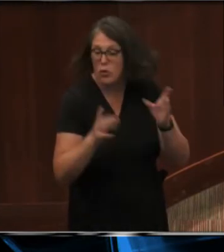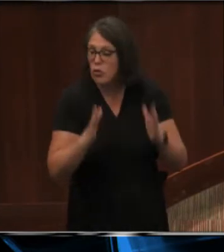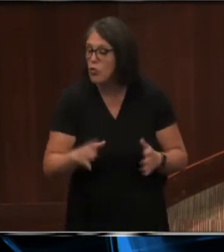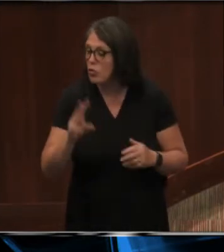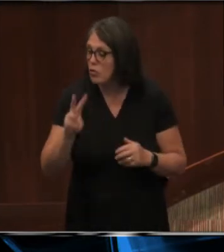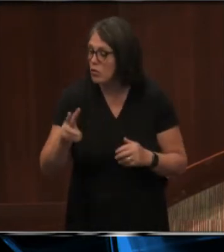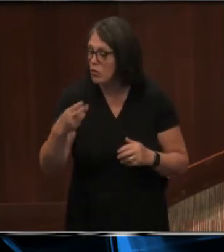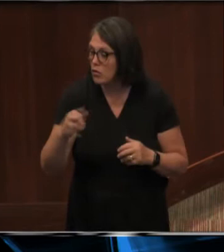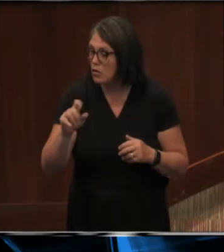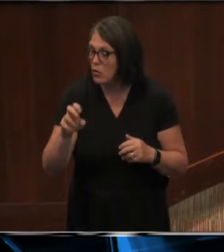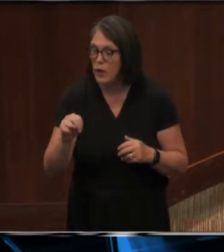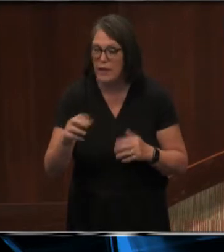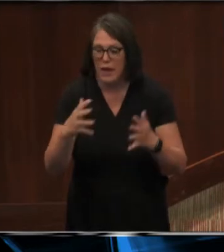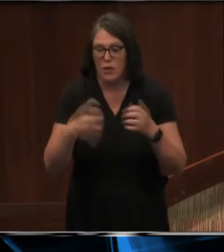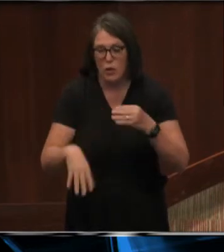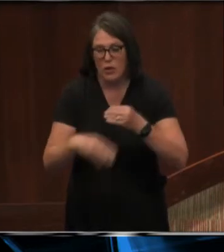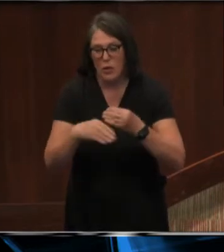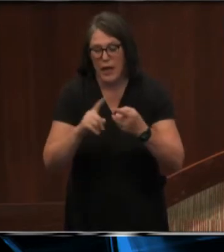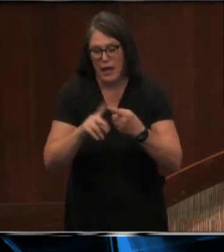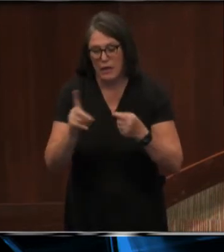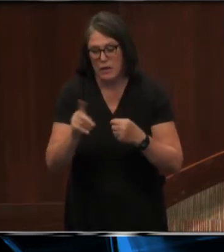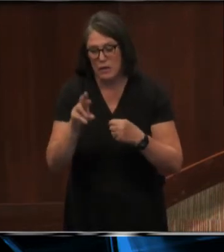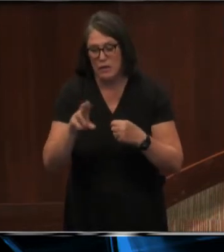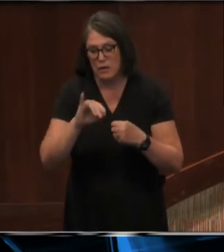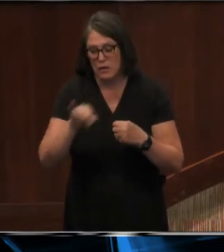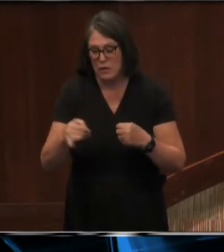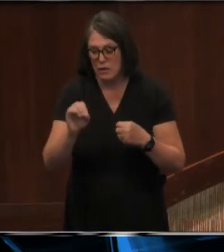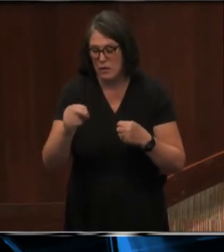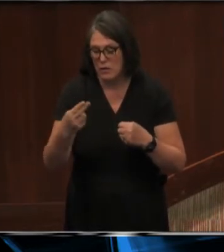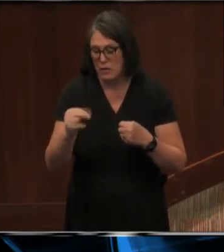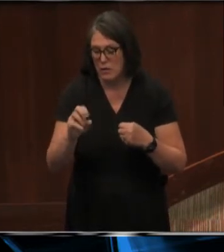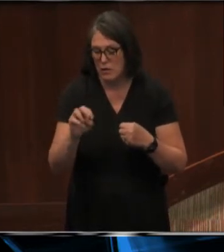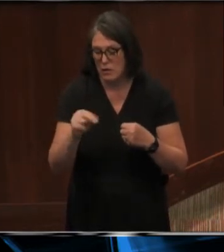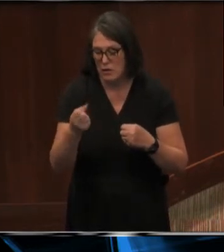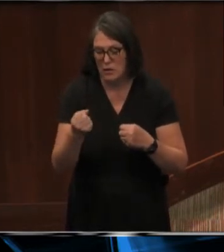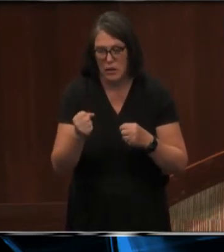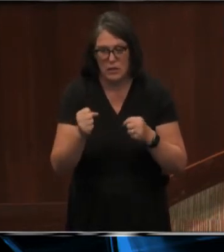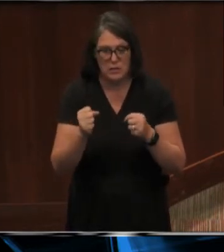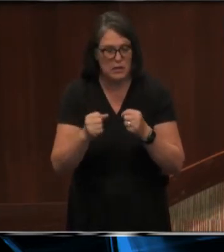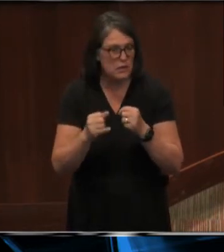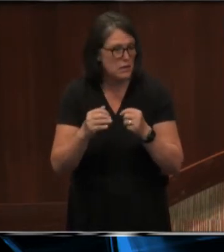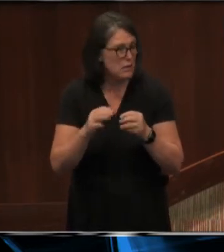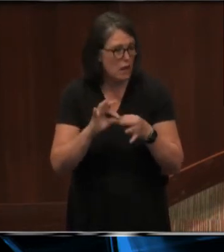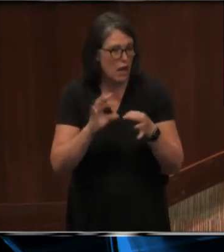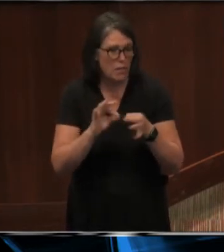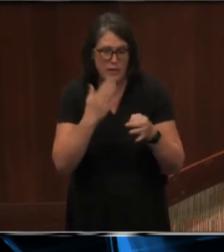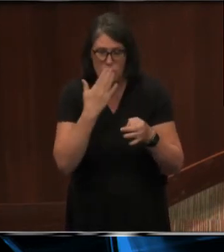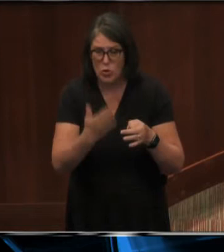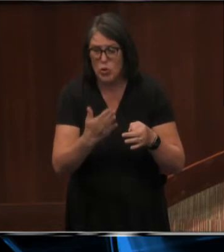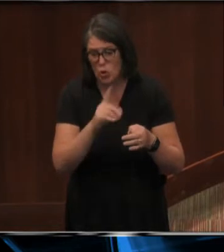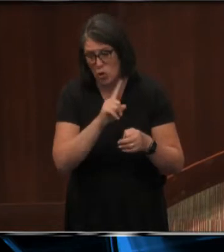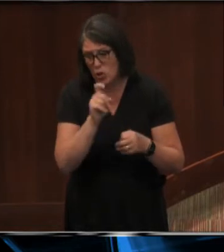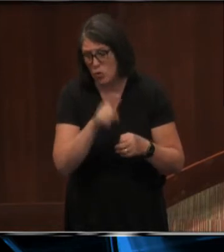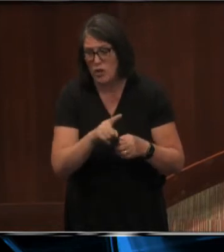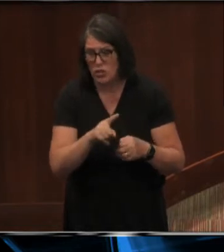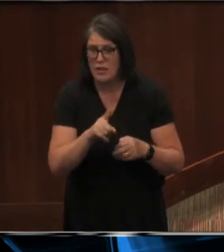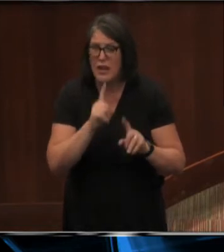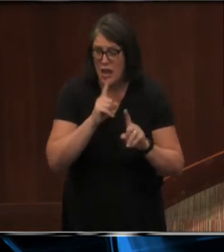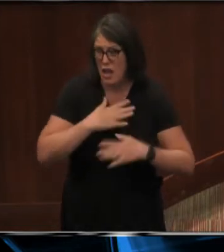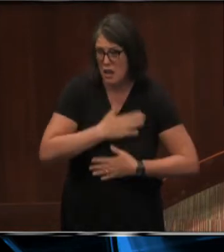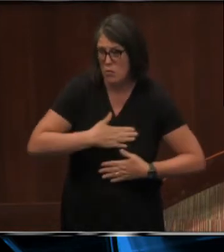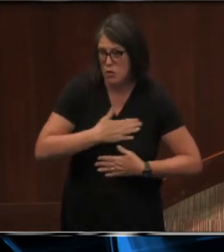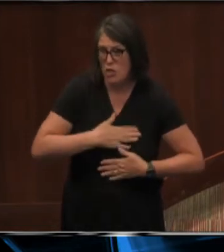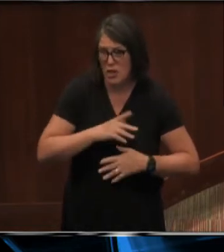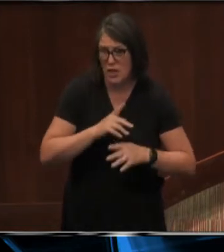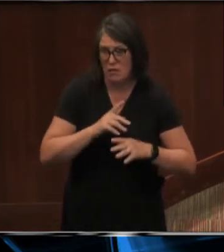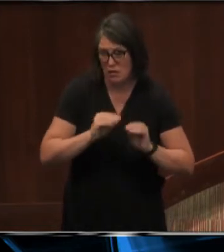Thank you. I just wanted to add to Dr. Johnson's comments. Good questions, Kari, and I appreciate the clarification, Dr.